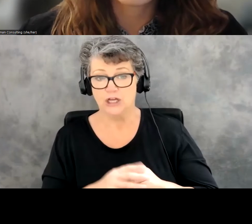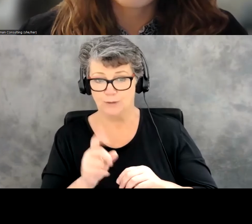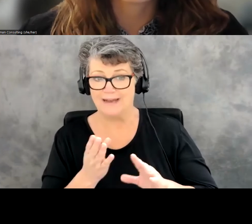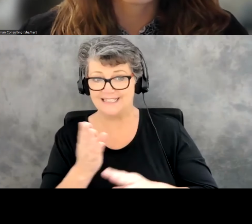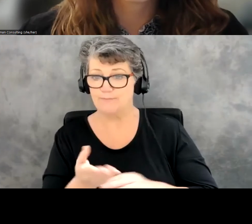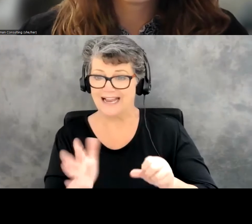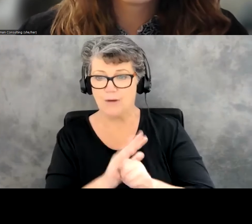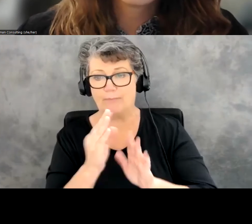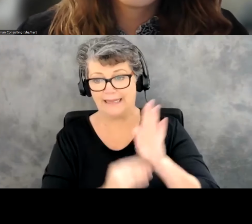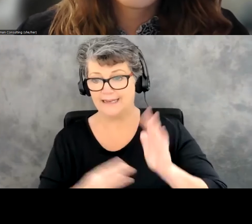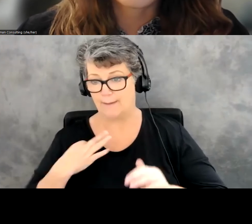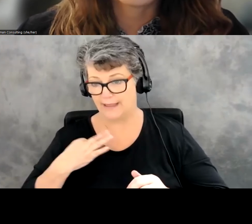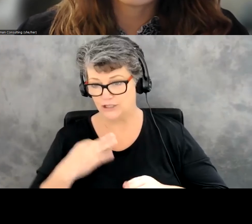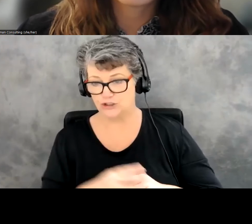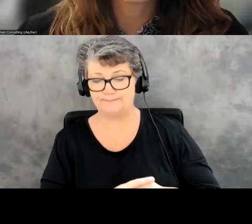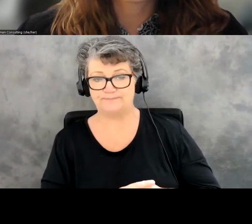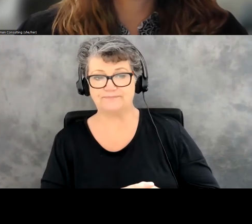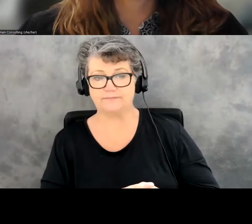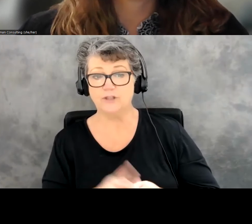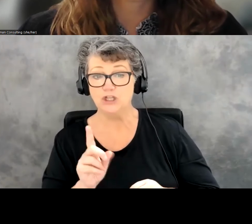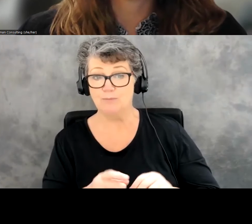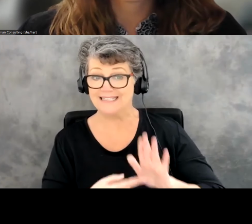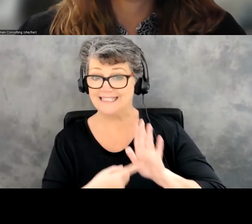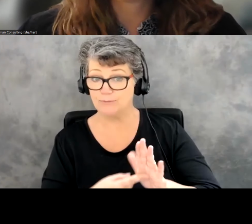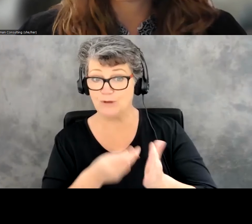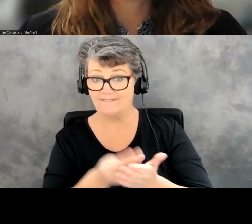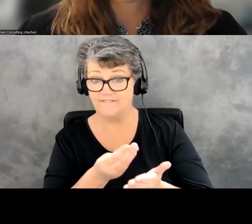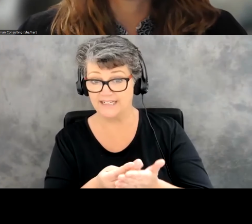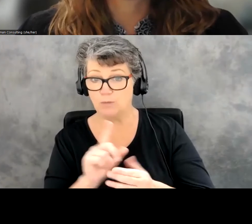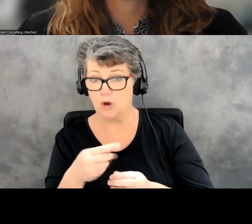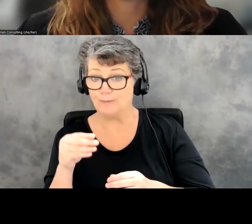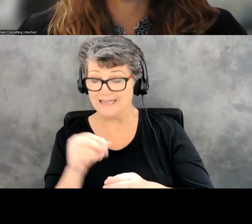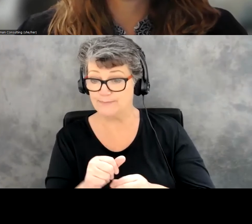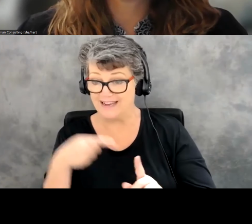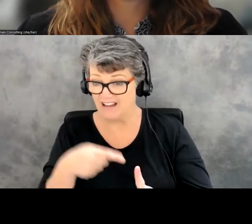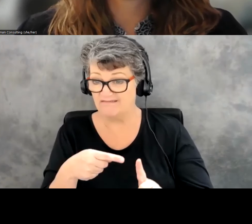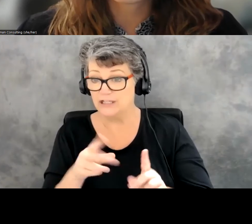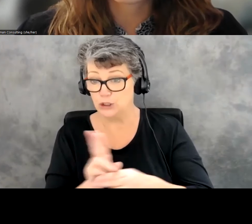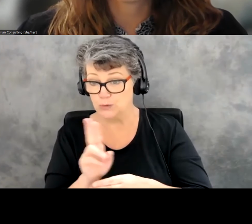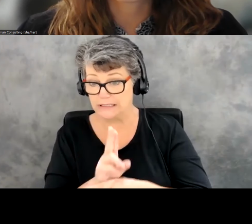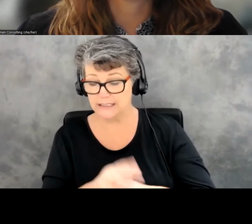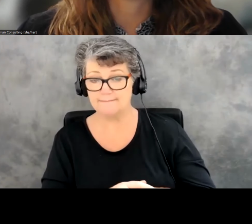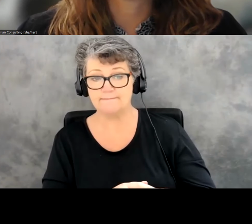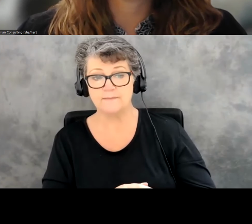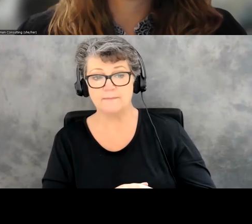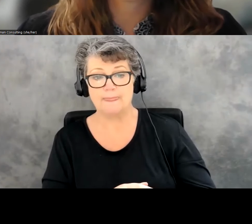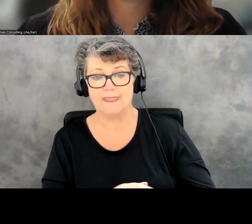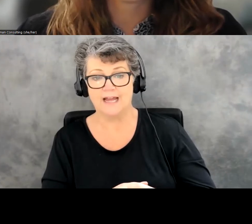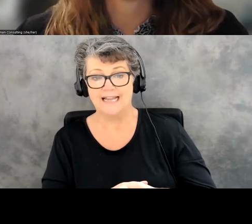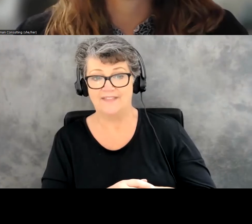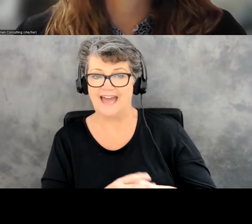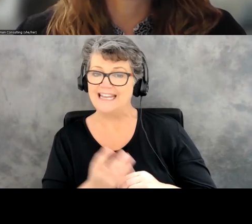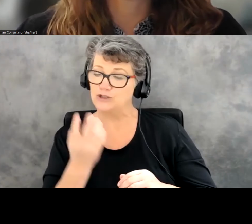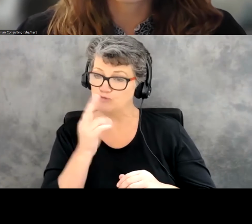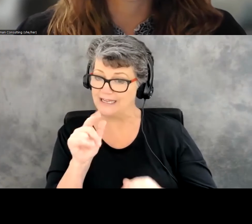a completed application. You must demonstrate that funding will only be spent on permitted uses, that it is reasonable,